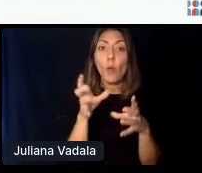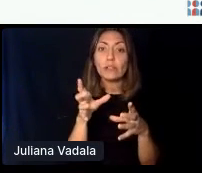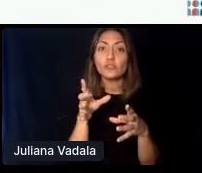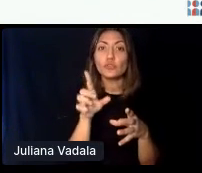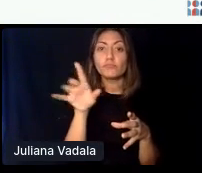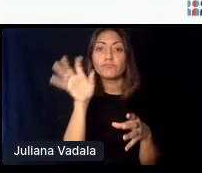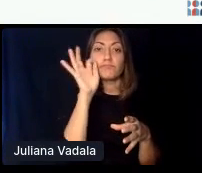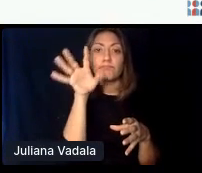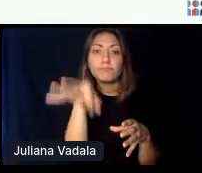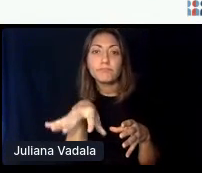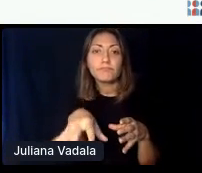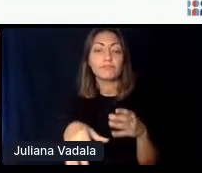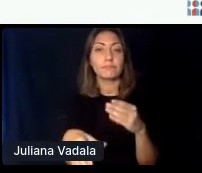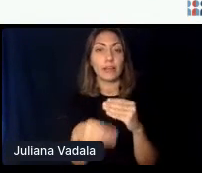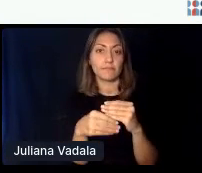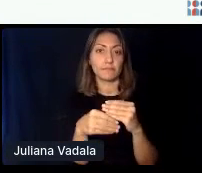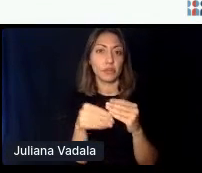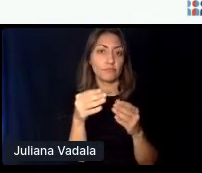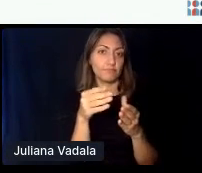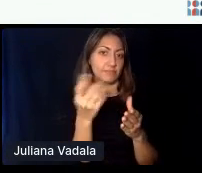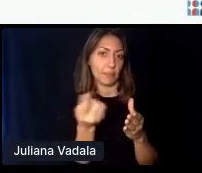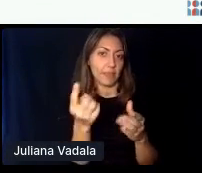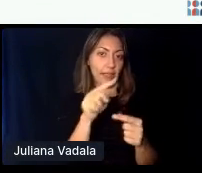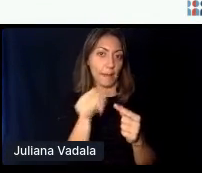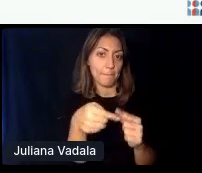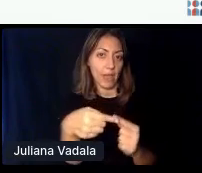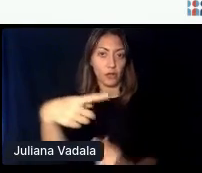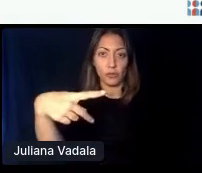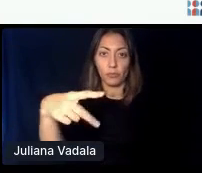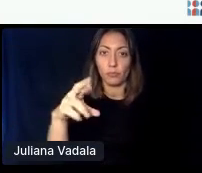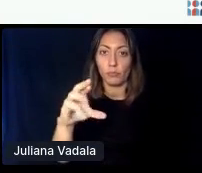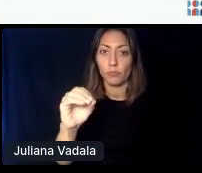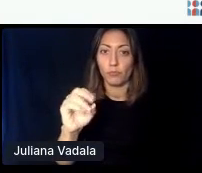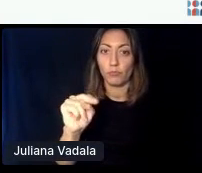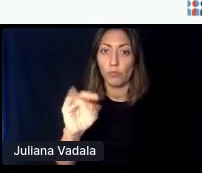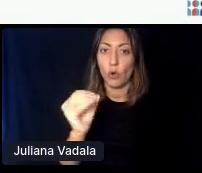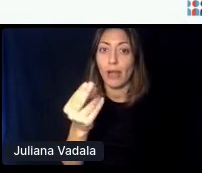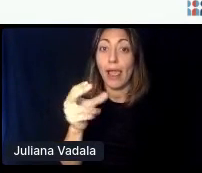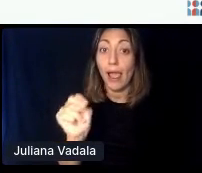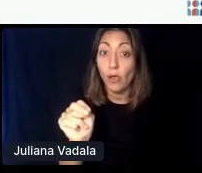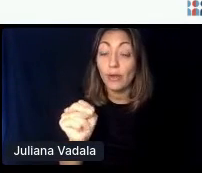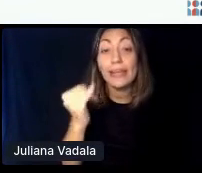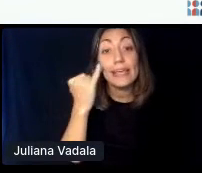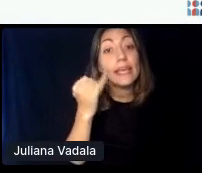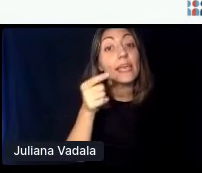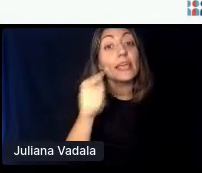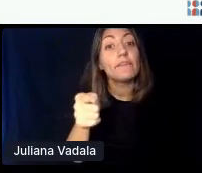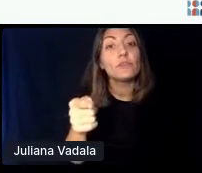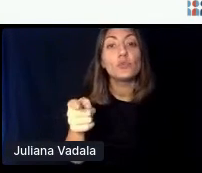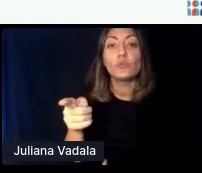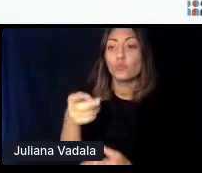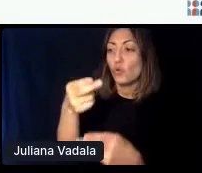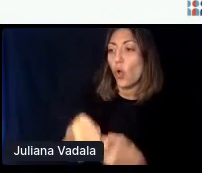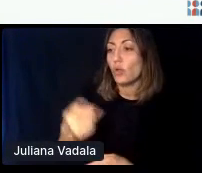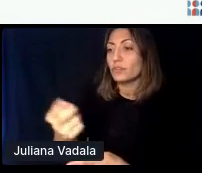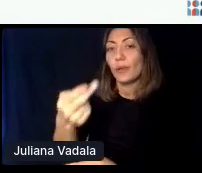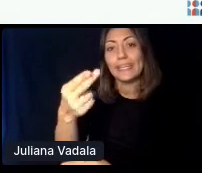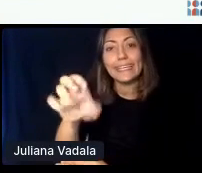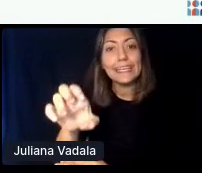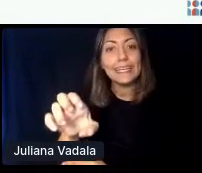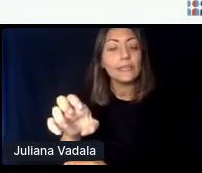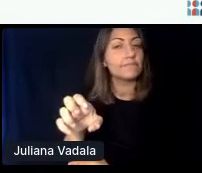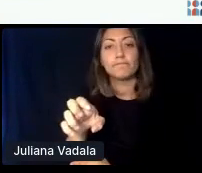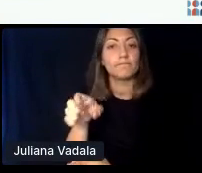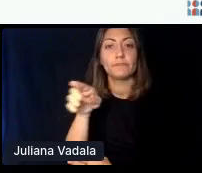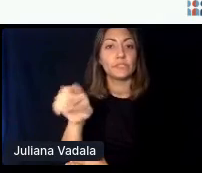do find yourself using the wrong pronoun for a voter and the voter corrects you, you can take a similar course of action. Just correct yourself, apologize if that